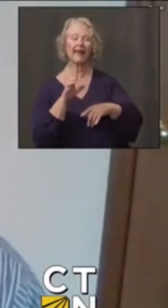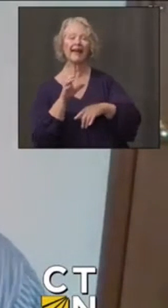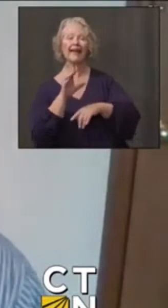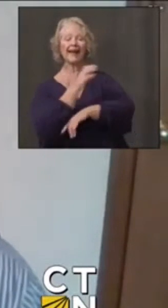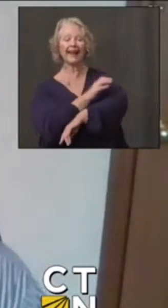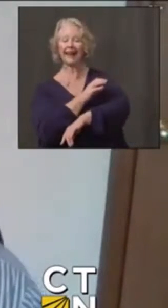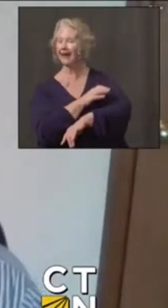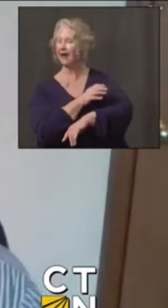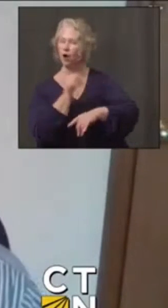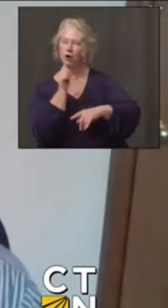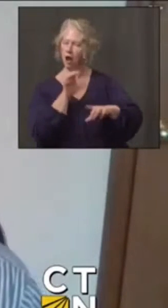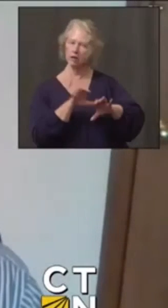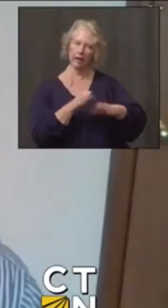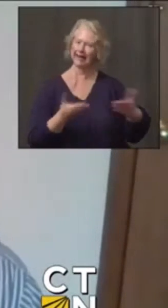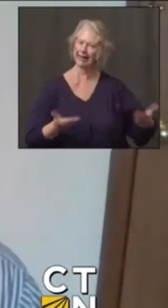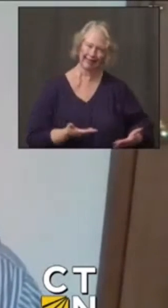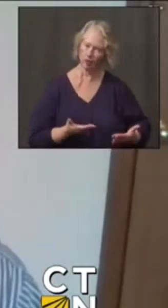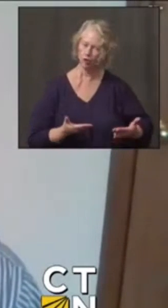Over 150